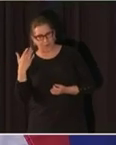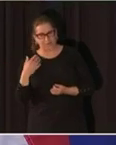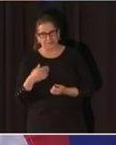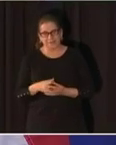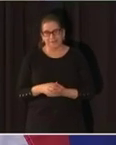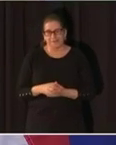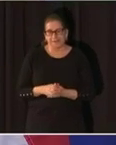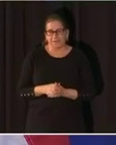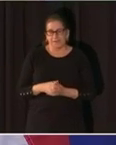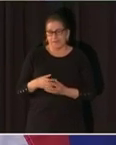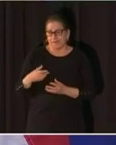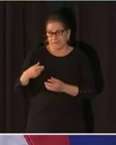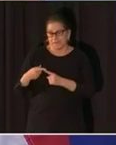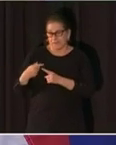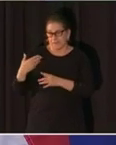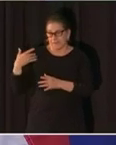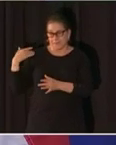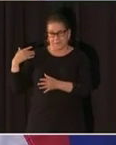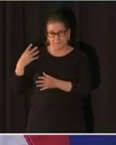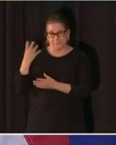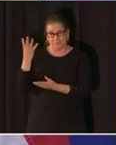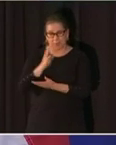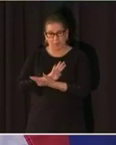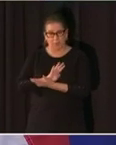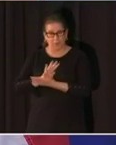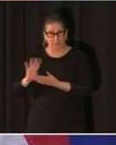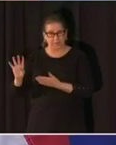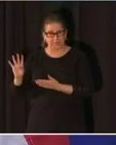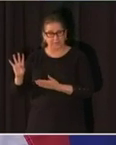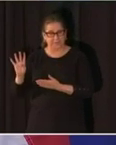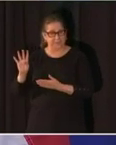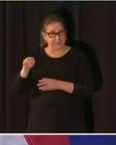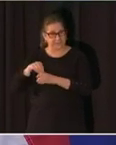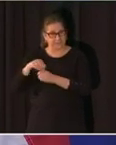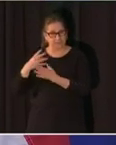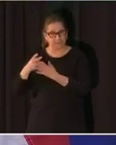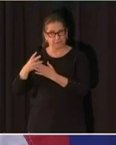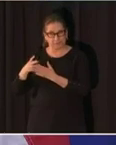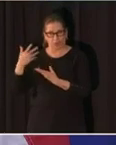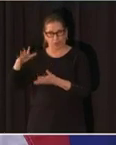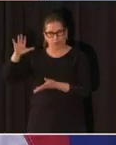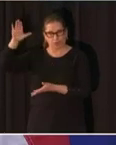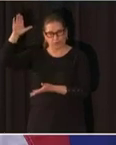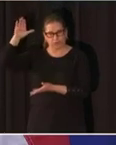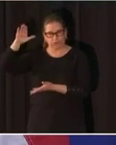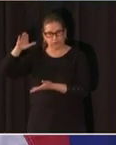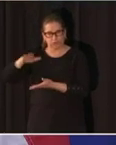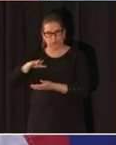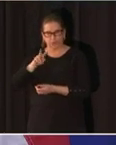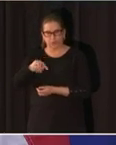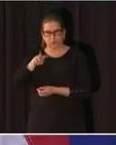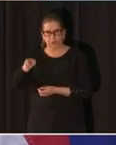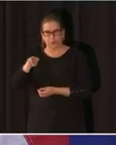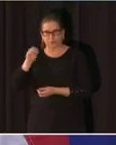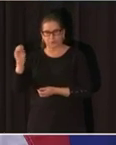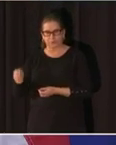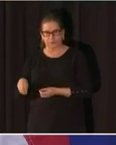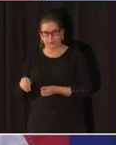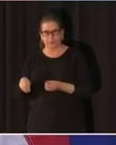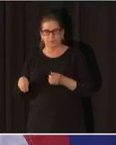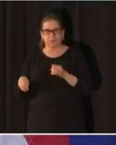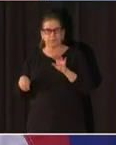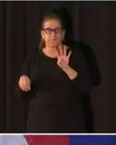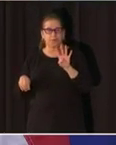population has dropped 22% by about 406 inmates. We